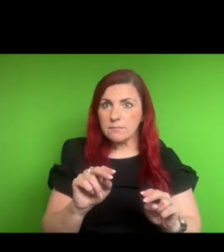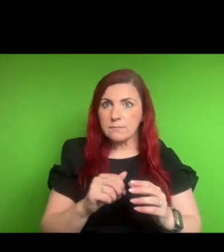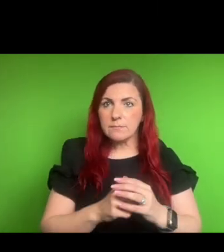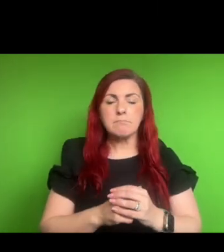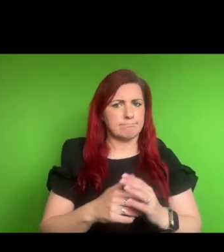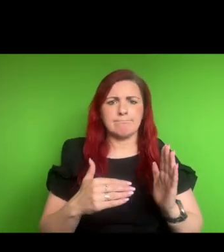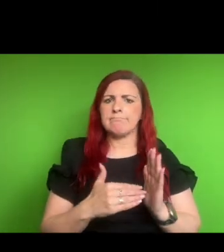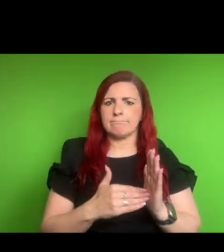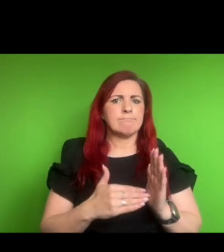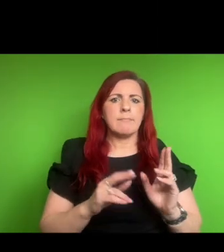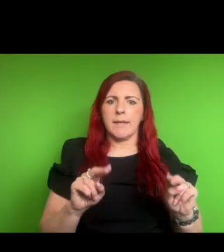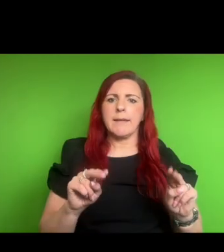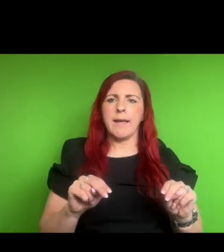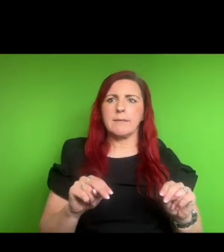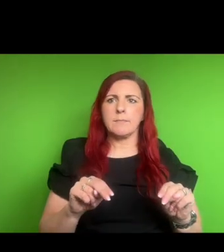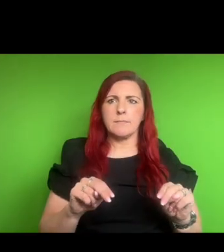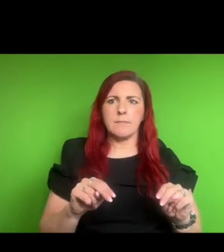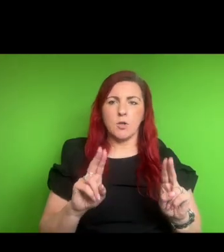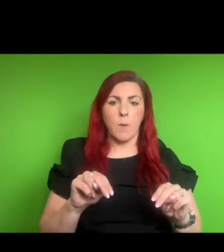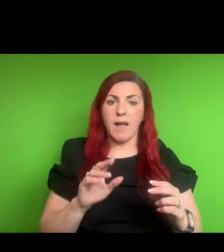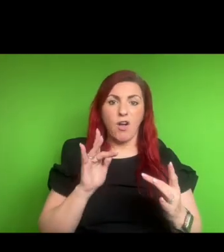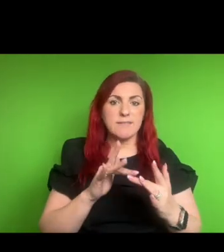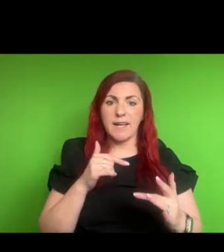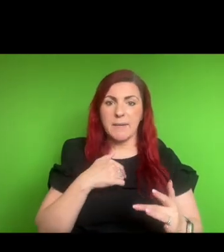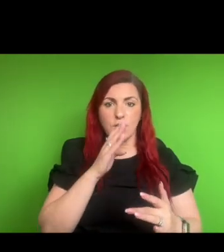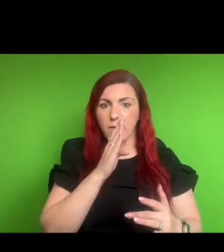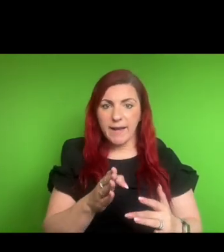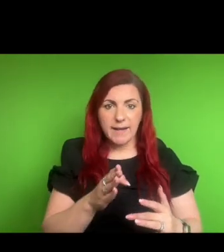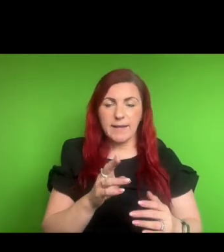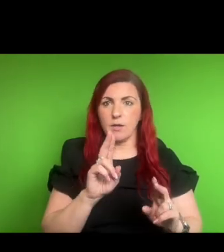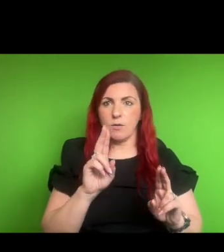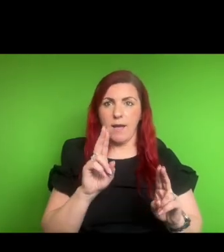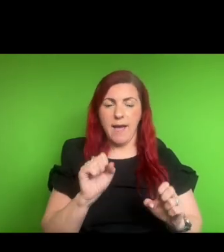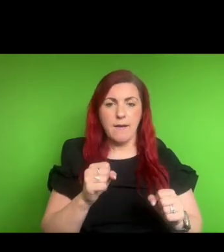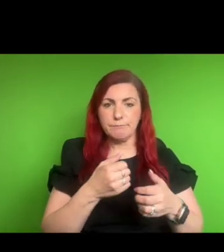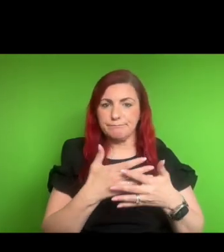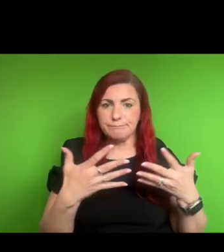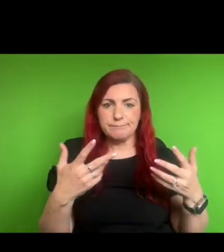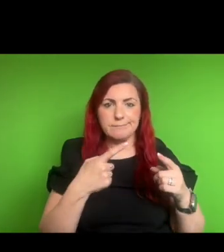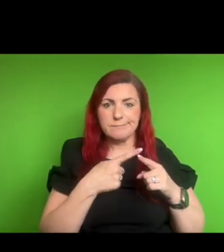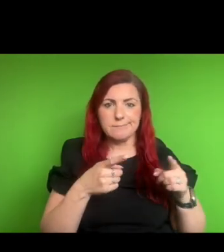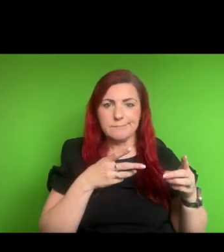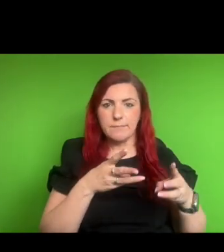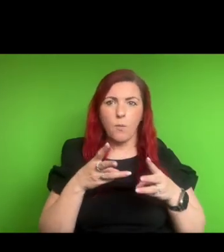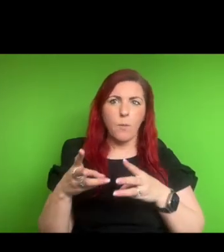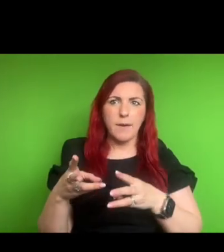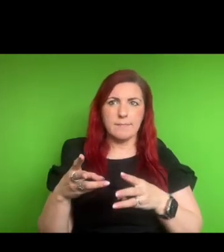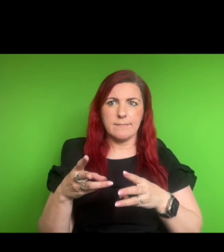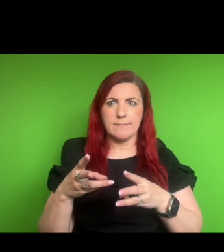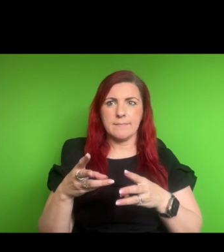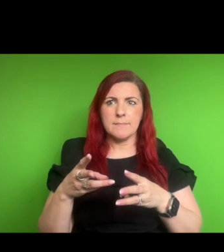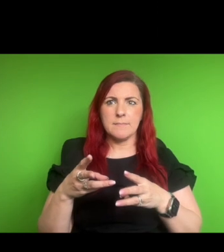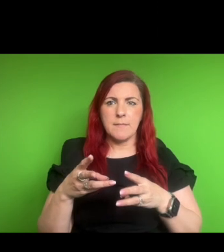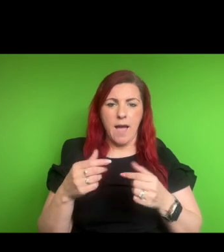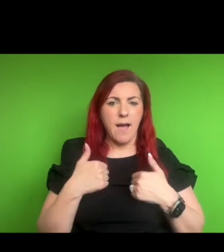Absolutely. You can contact me directly, and there are a number of persons that I deal